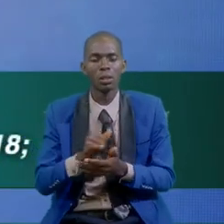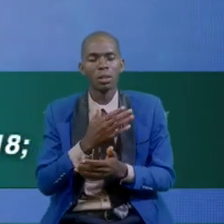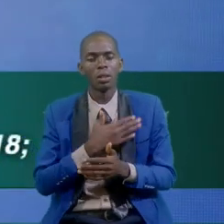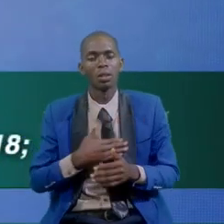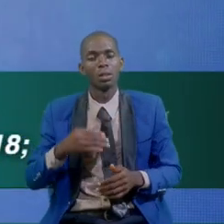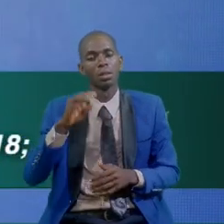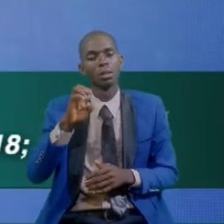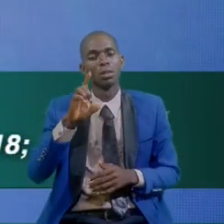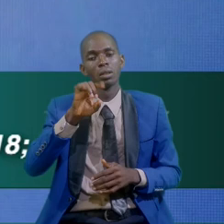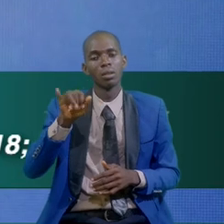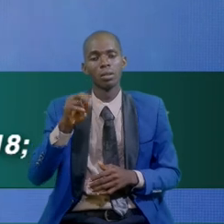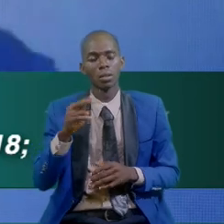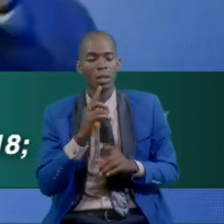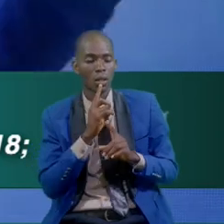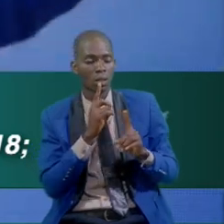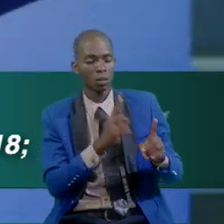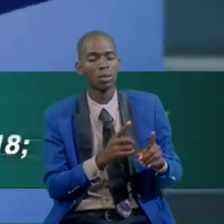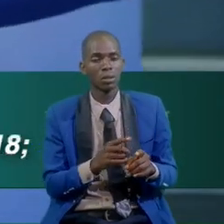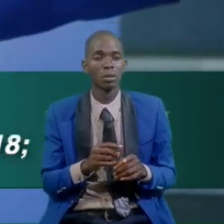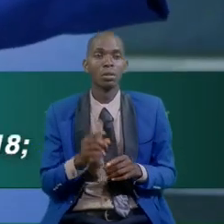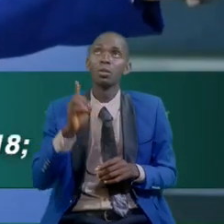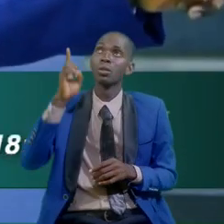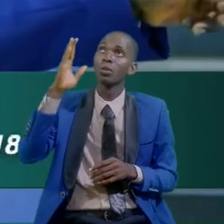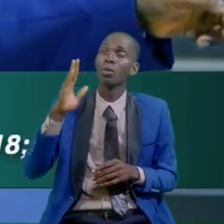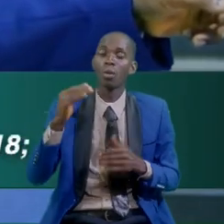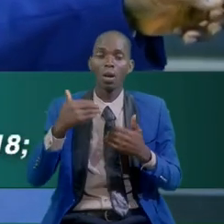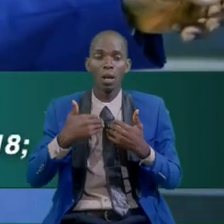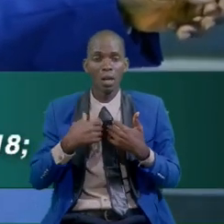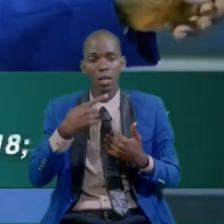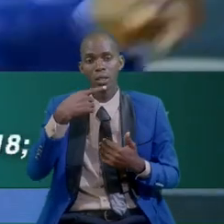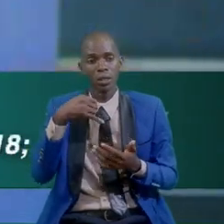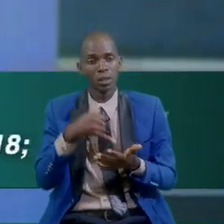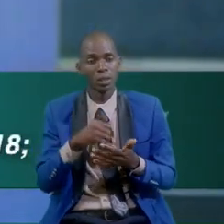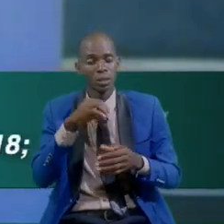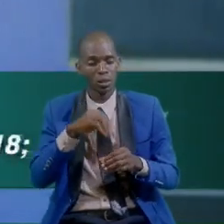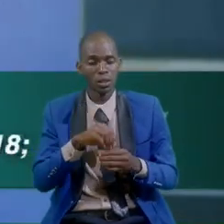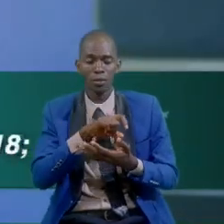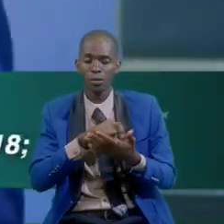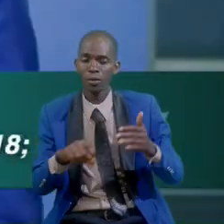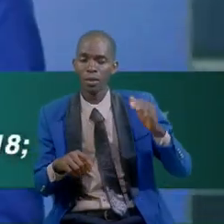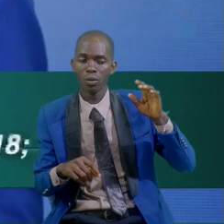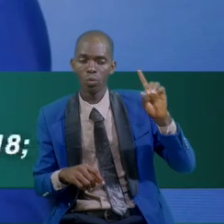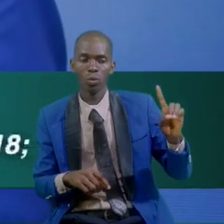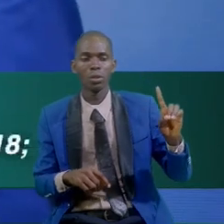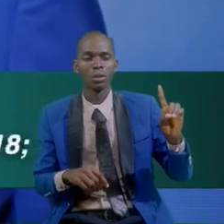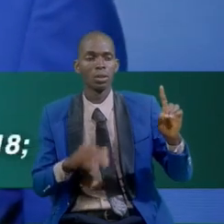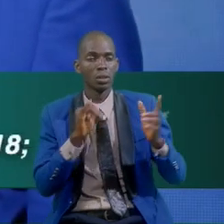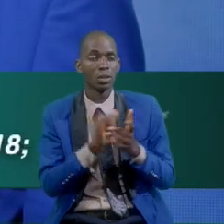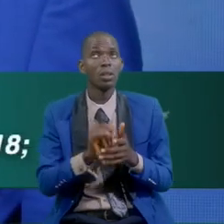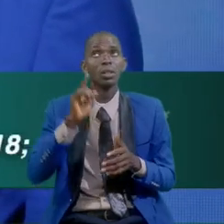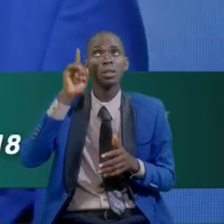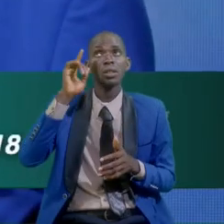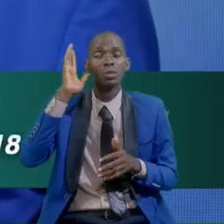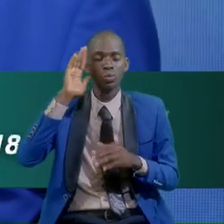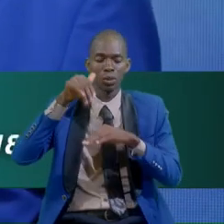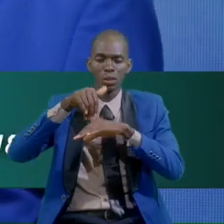verse 41, God had said it in verse 1, that he was going to send rain,